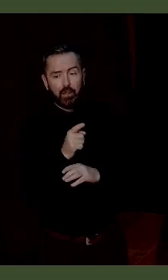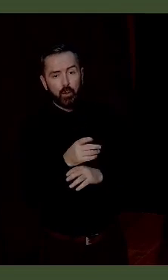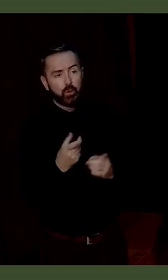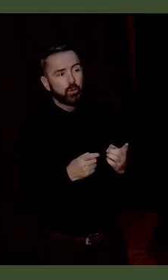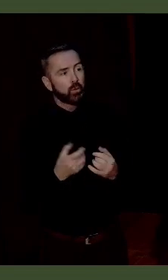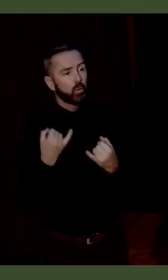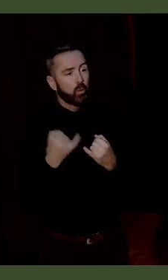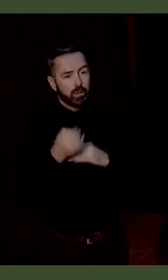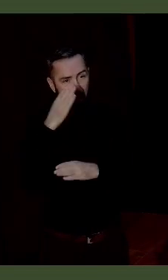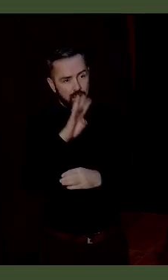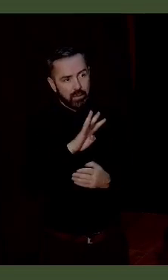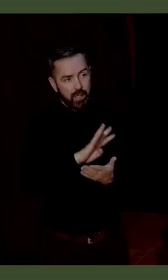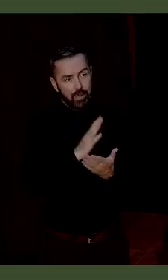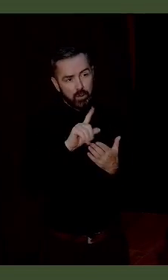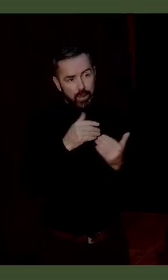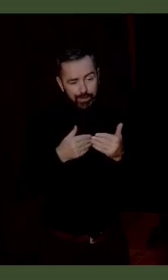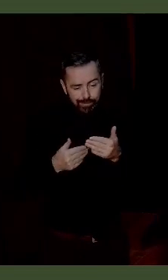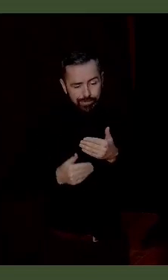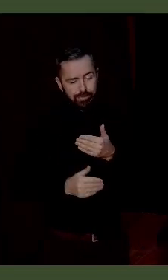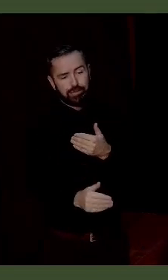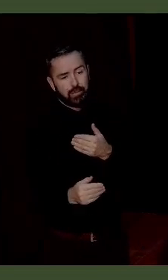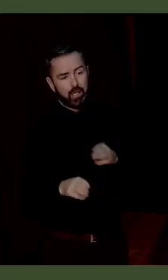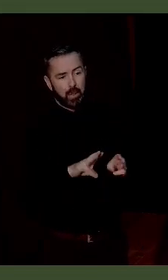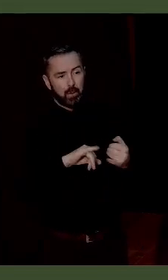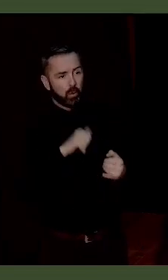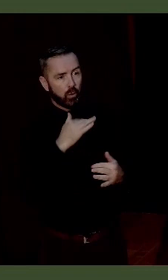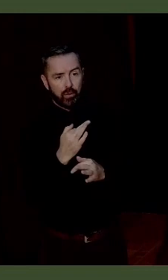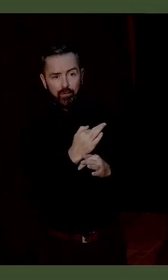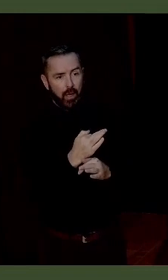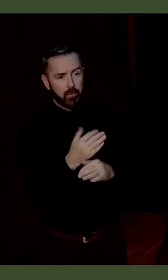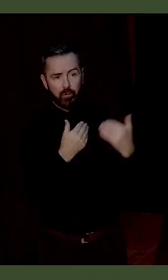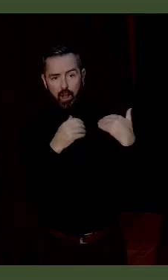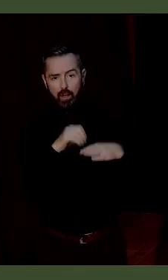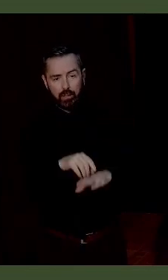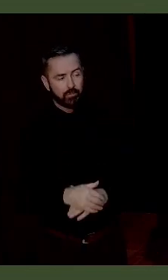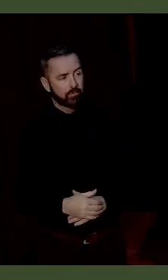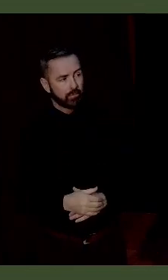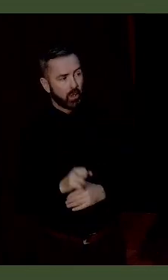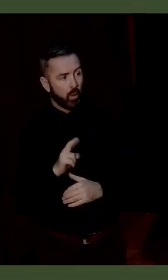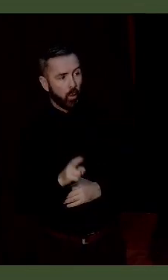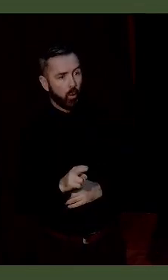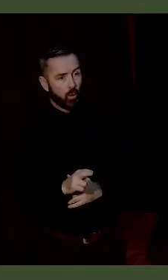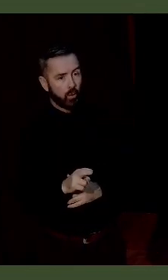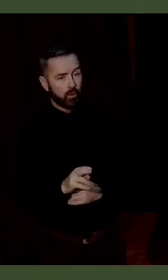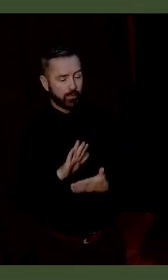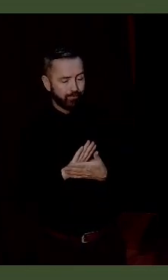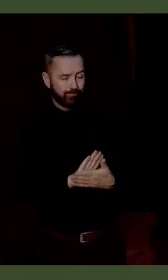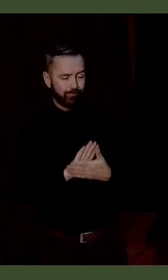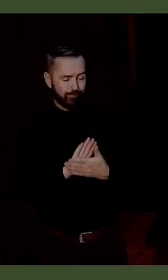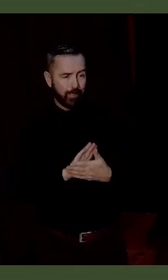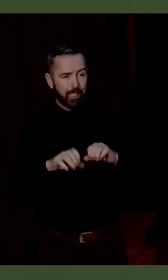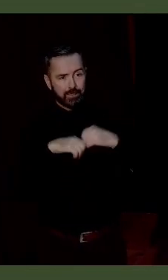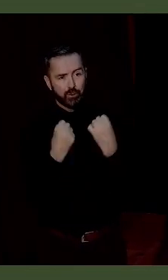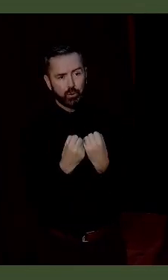in the 1920s and for many decades after were those who had no family to fall back on, or they had sinned against the social conventions